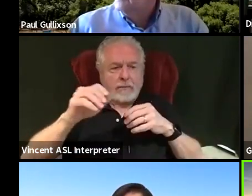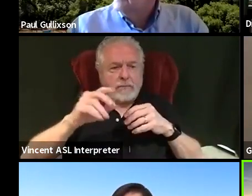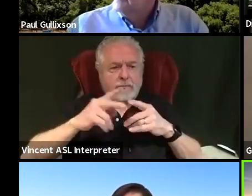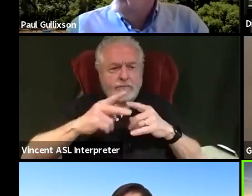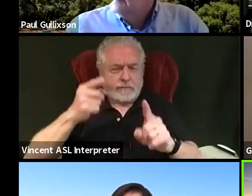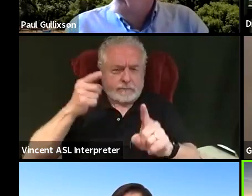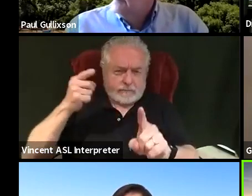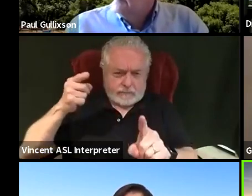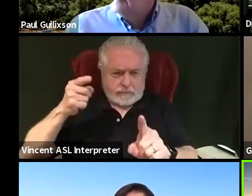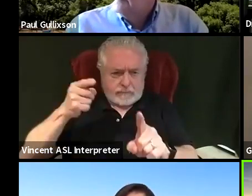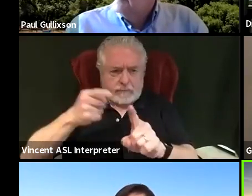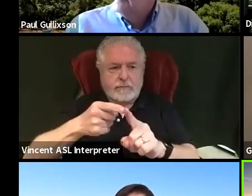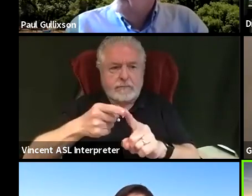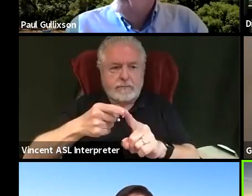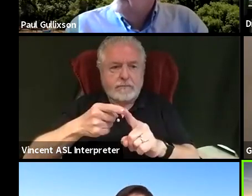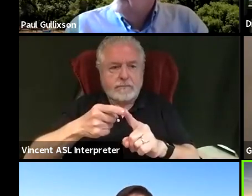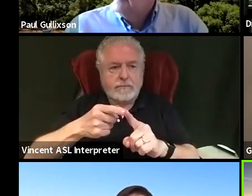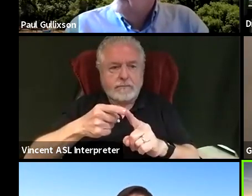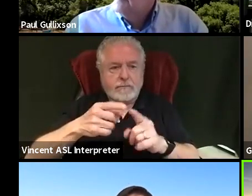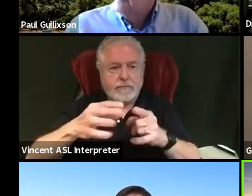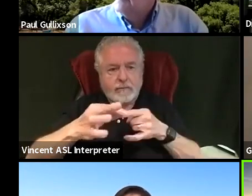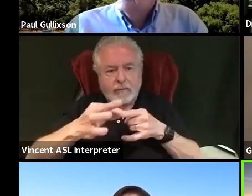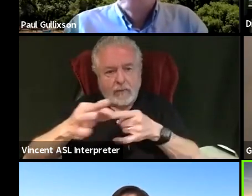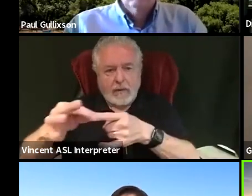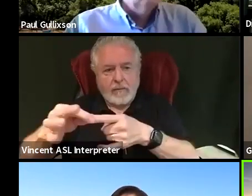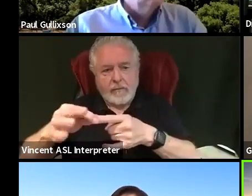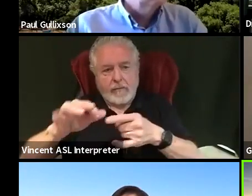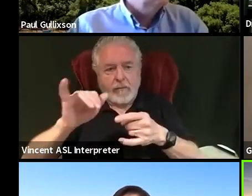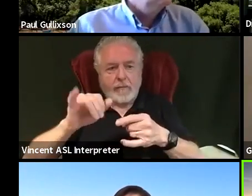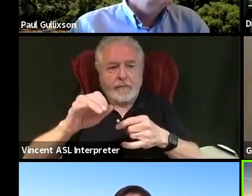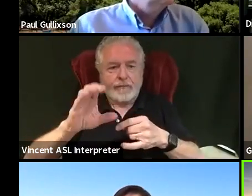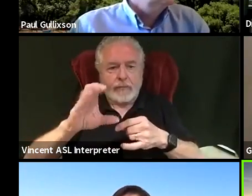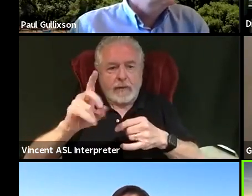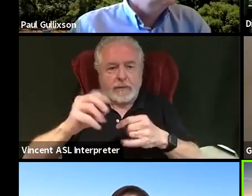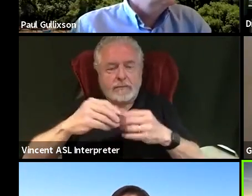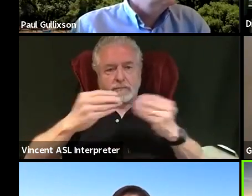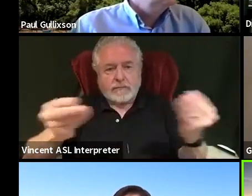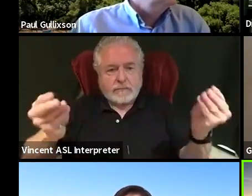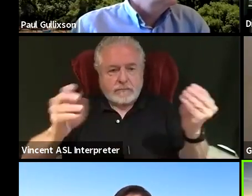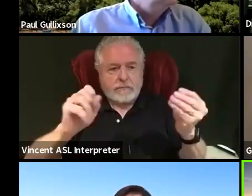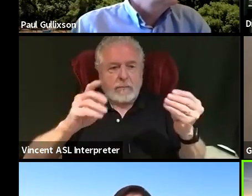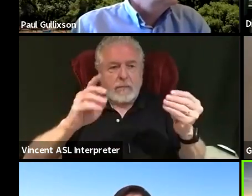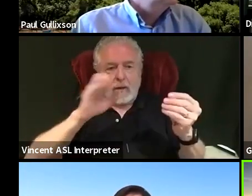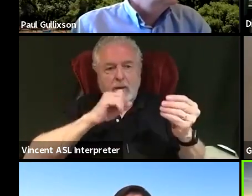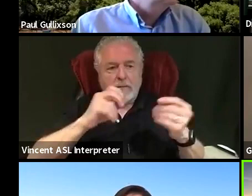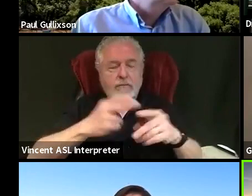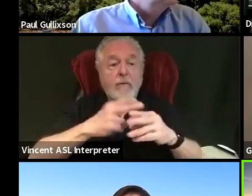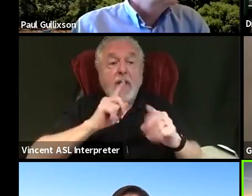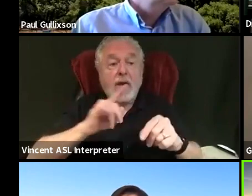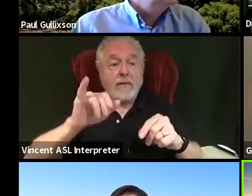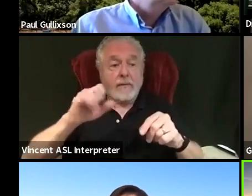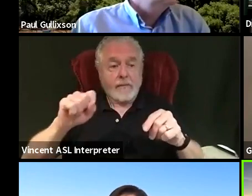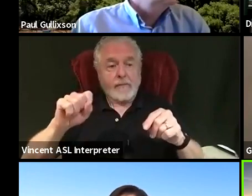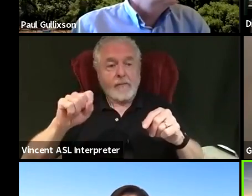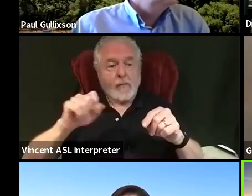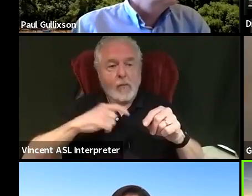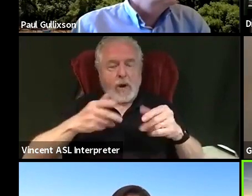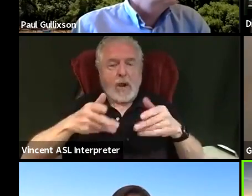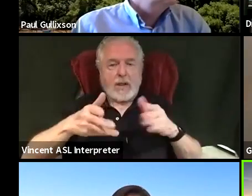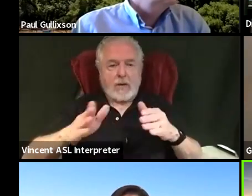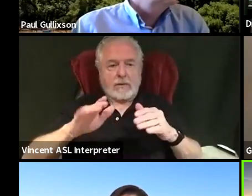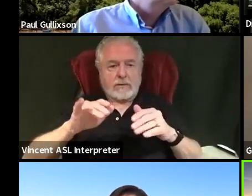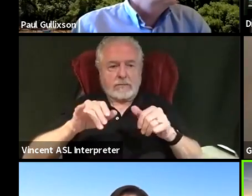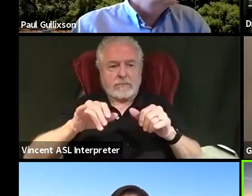very specific guidance that CDPH has given. So I guess in short answer, we are aligning